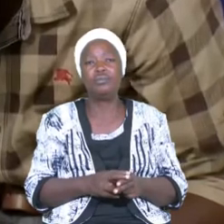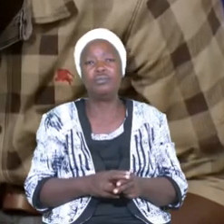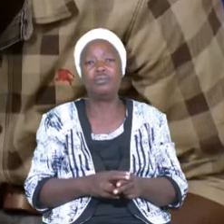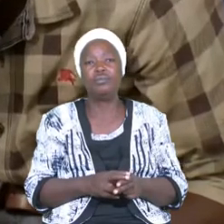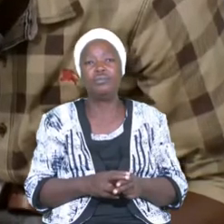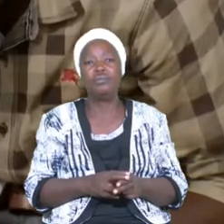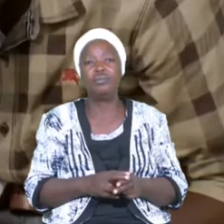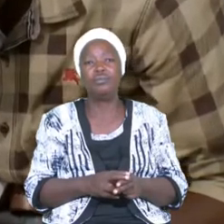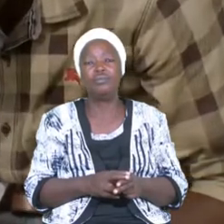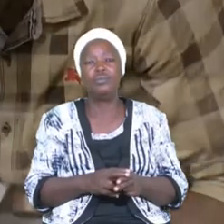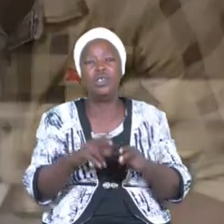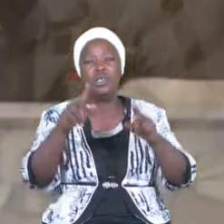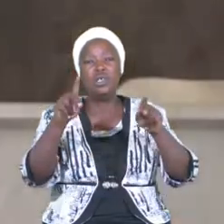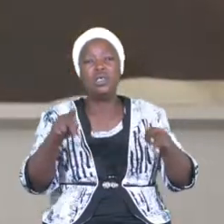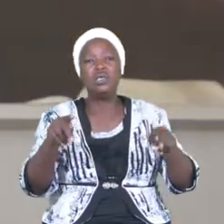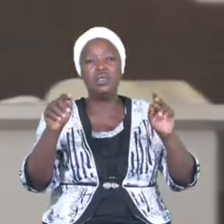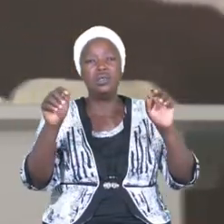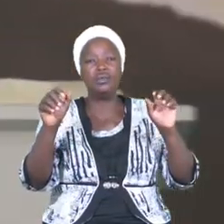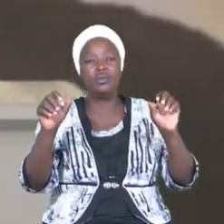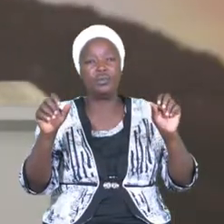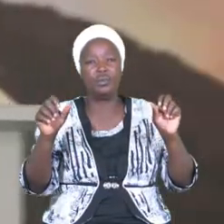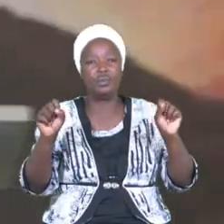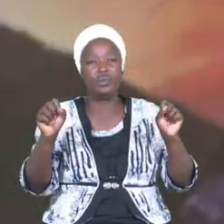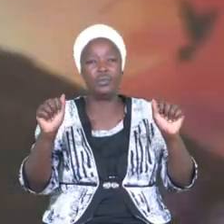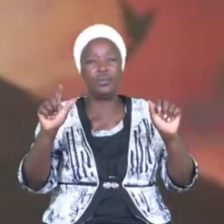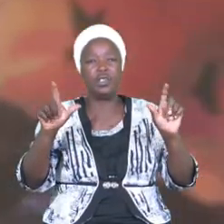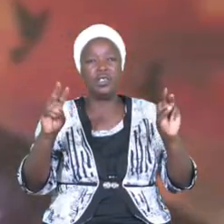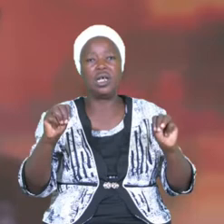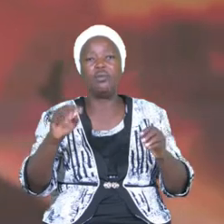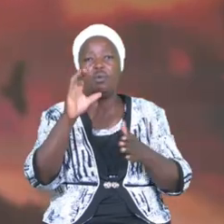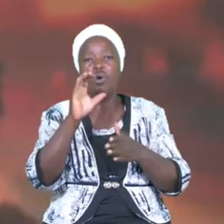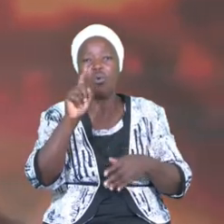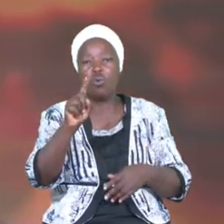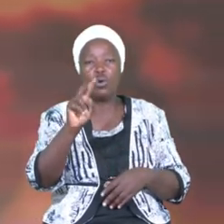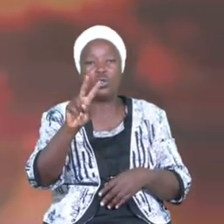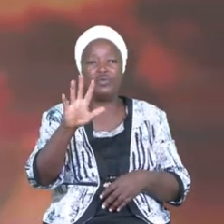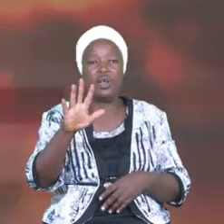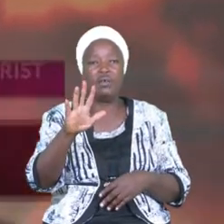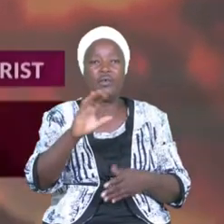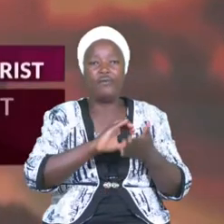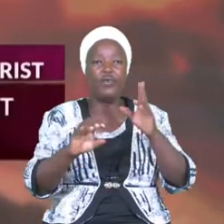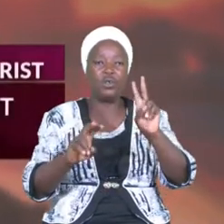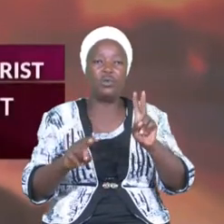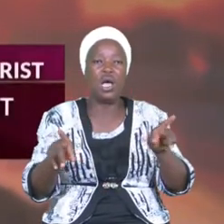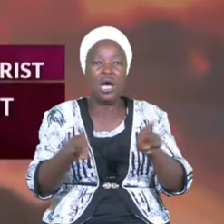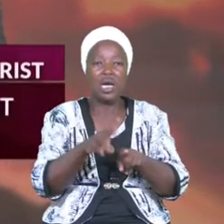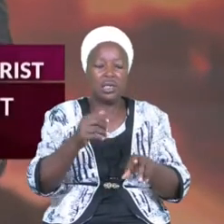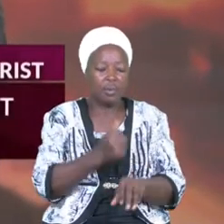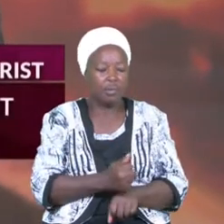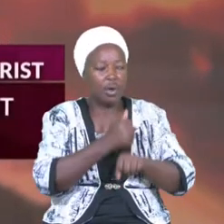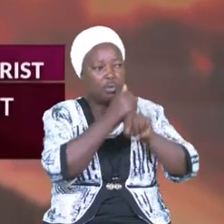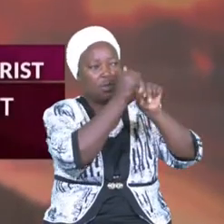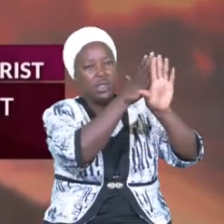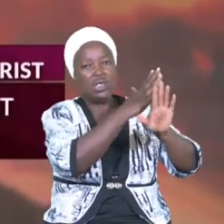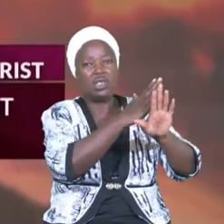Psalm 125, reading from verse 2, as the mountains around